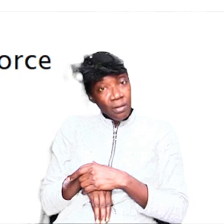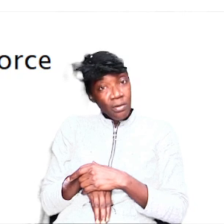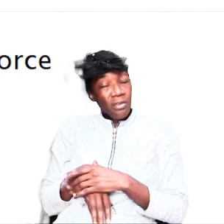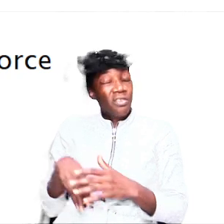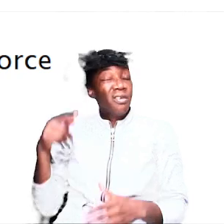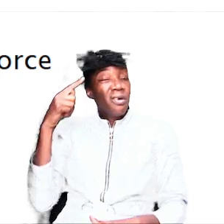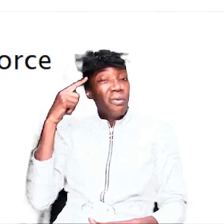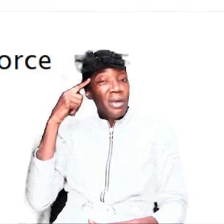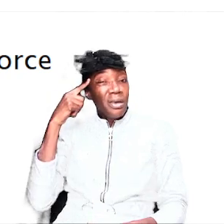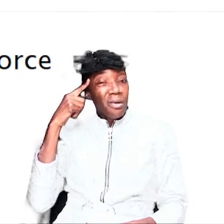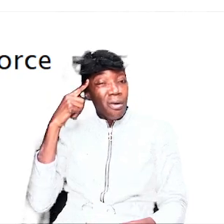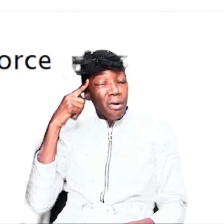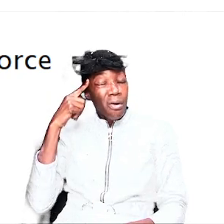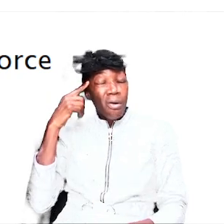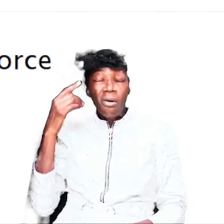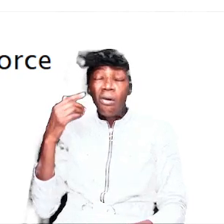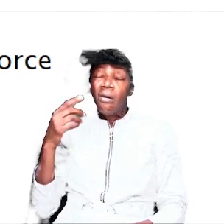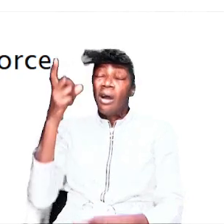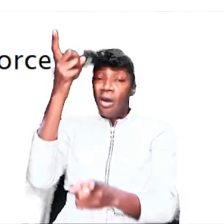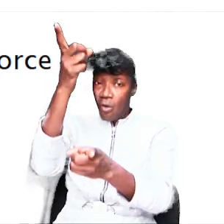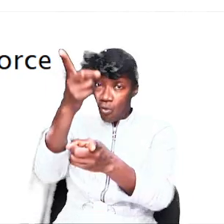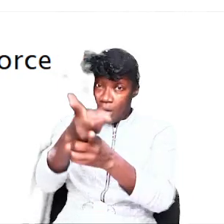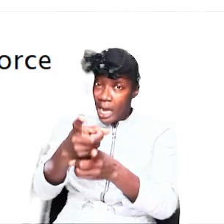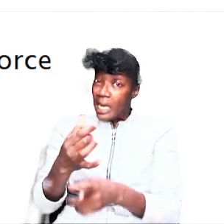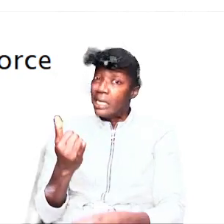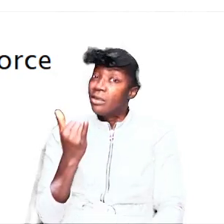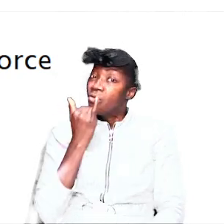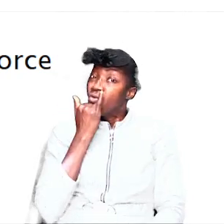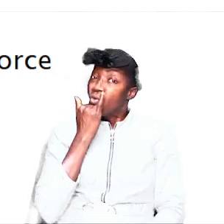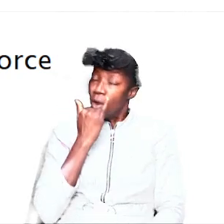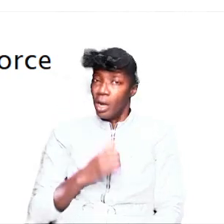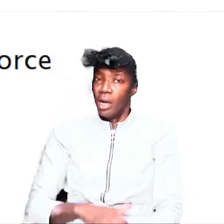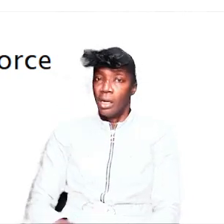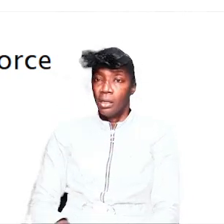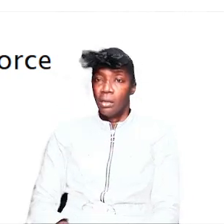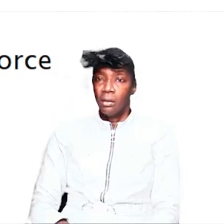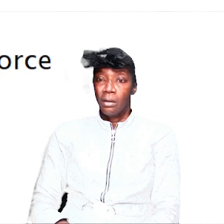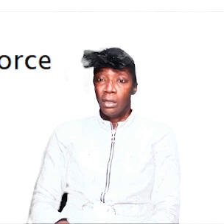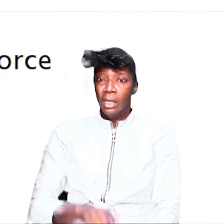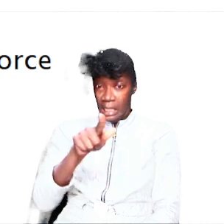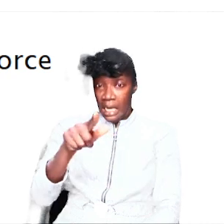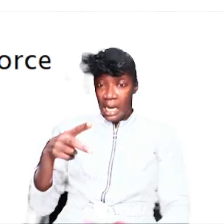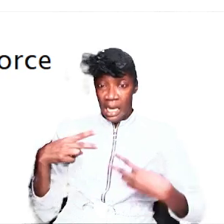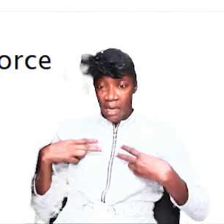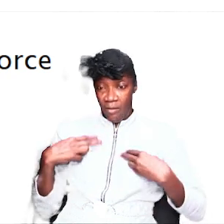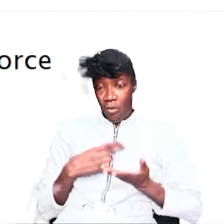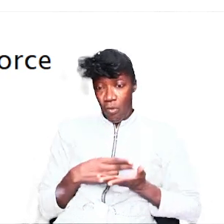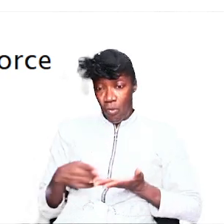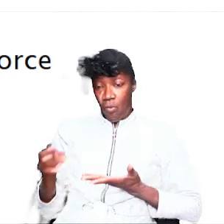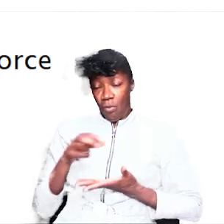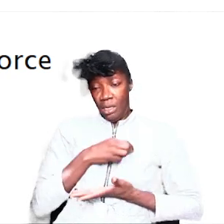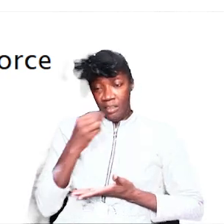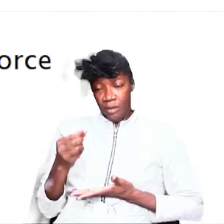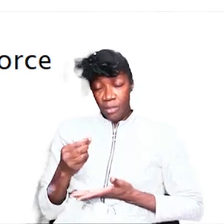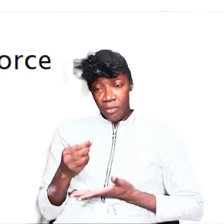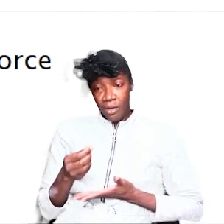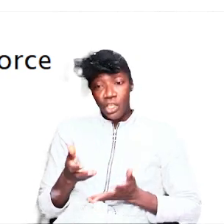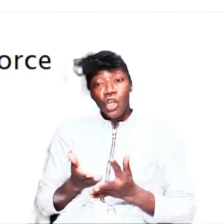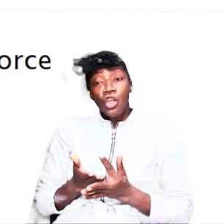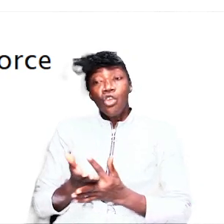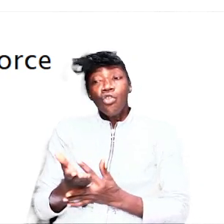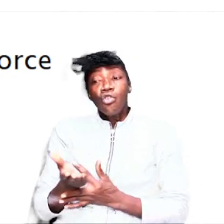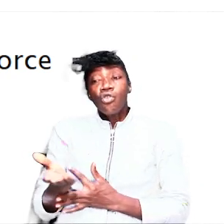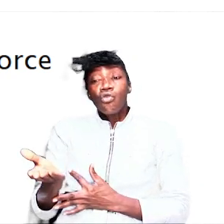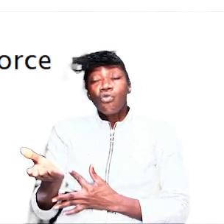know right from wrong. For those of us who have the Holy Spirit, what God does through the Holy Spirit is